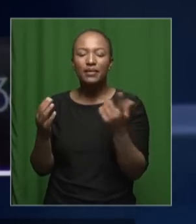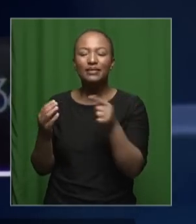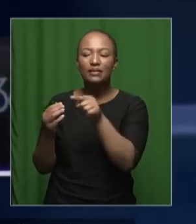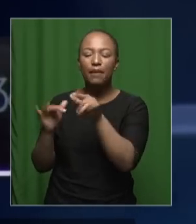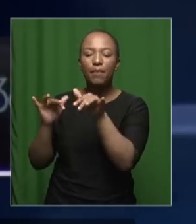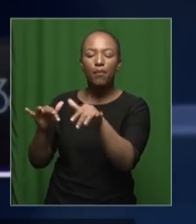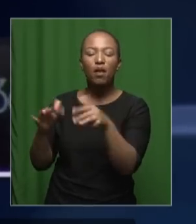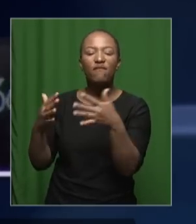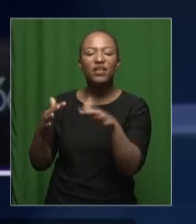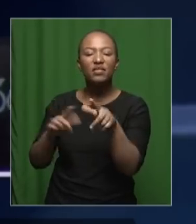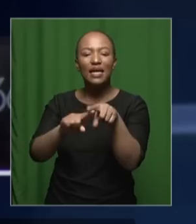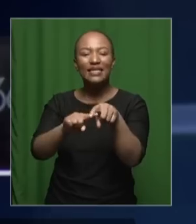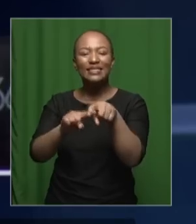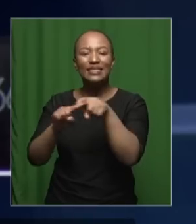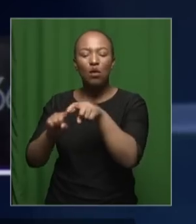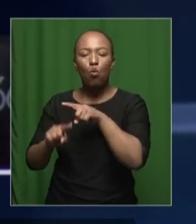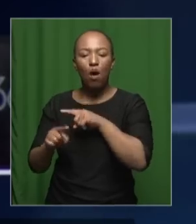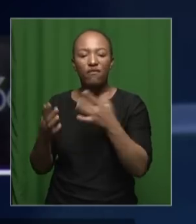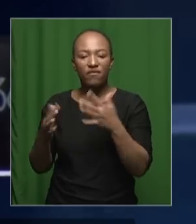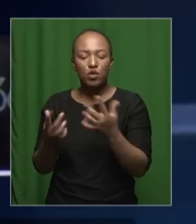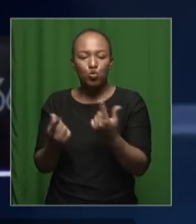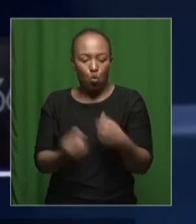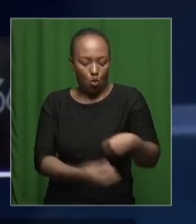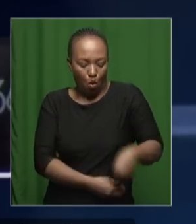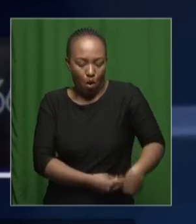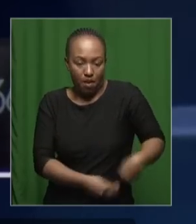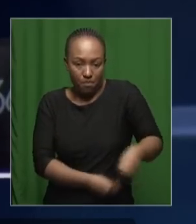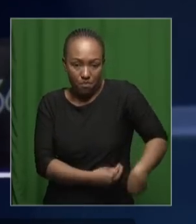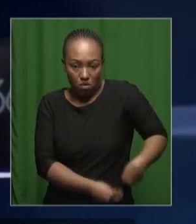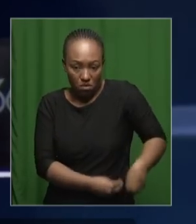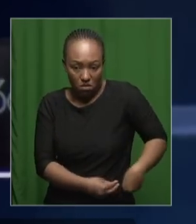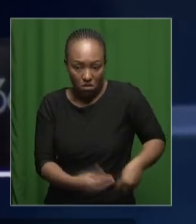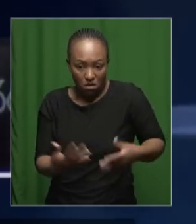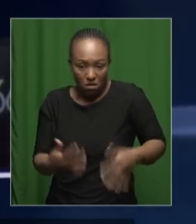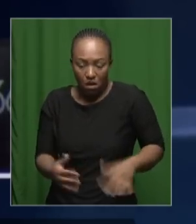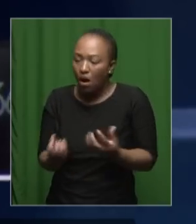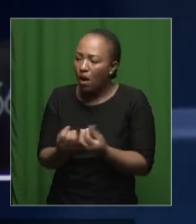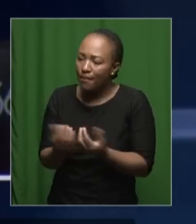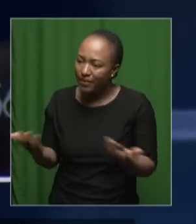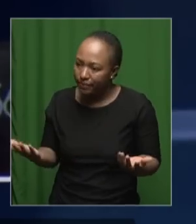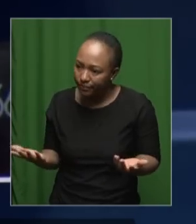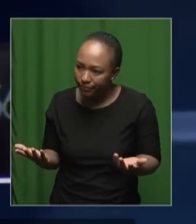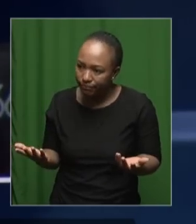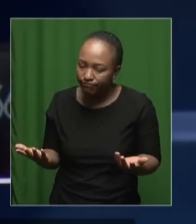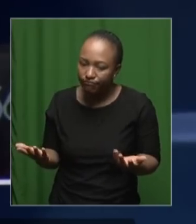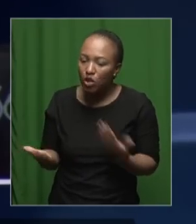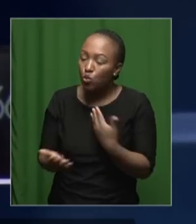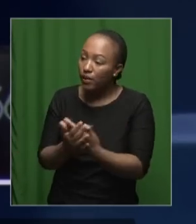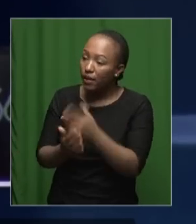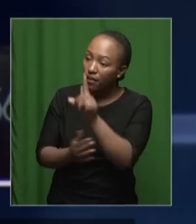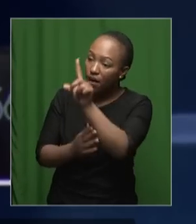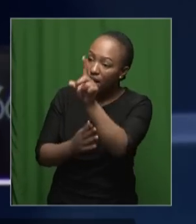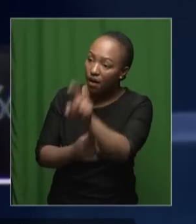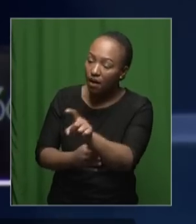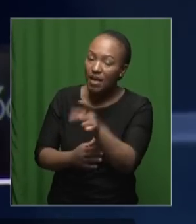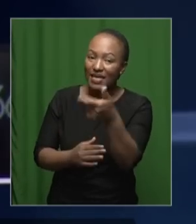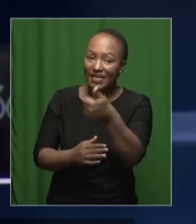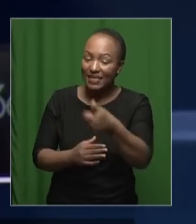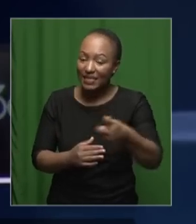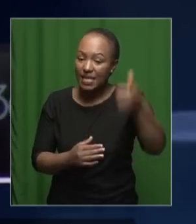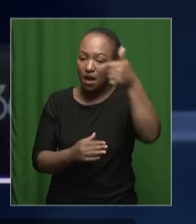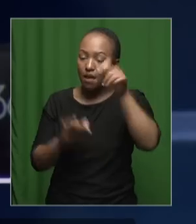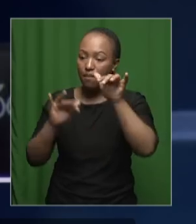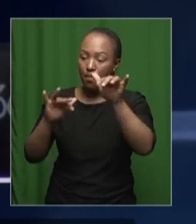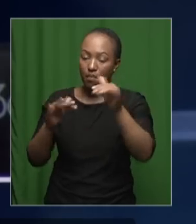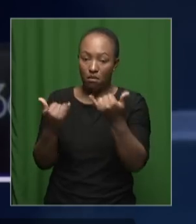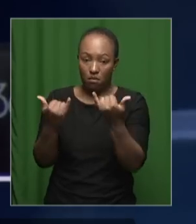corruption? And how many of them have been convicted and so forth, you know? You can ask him today, how many of his senior officials